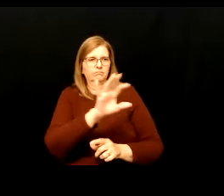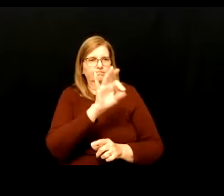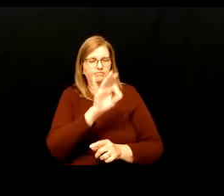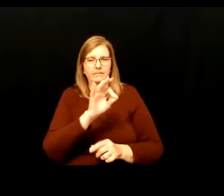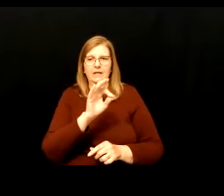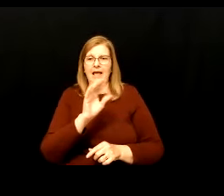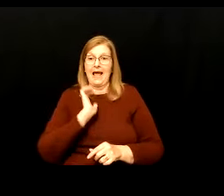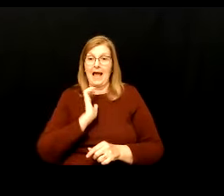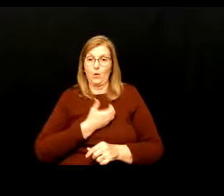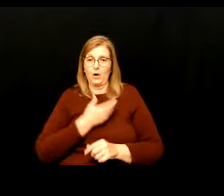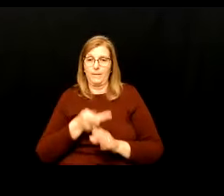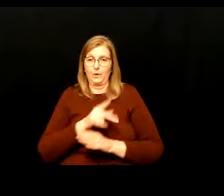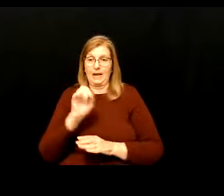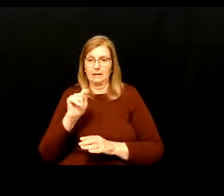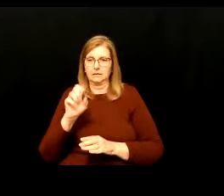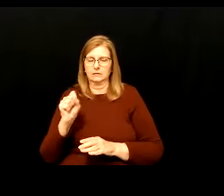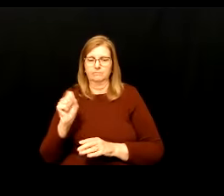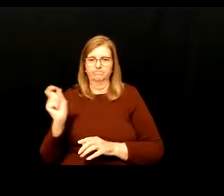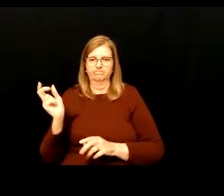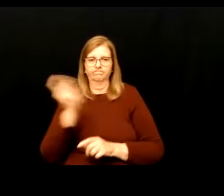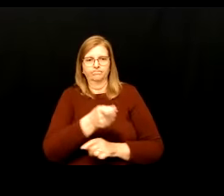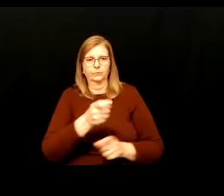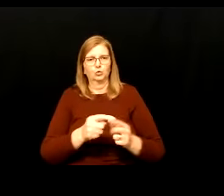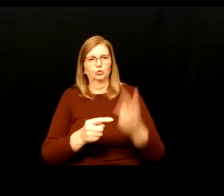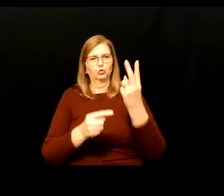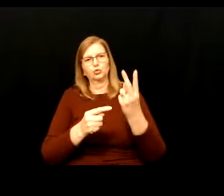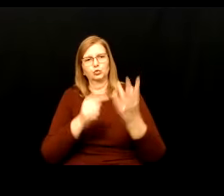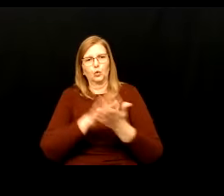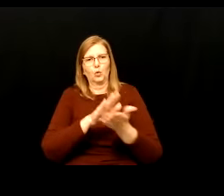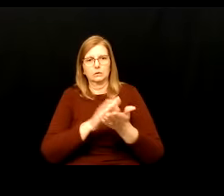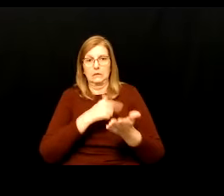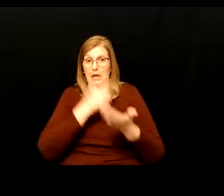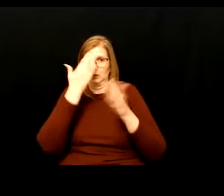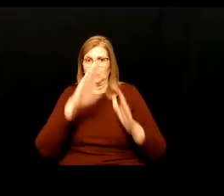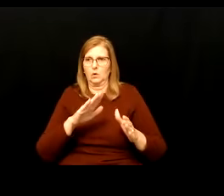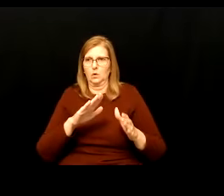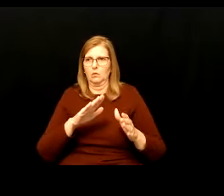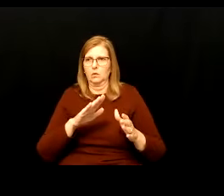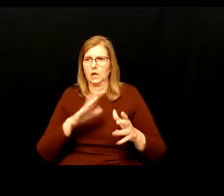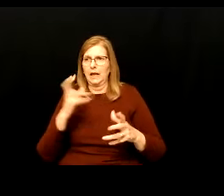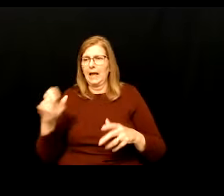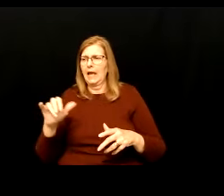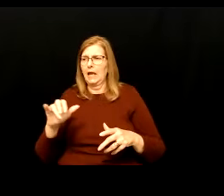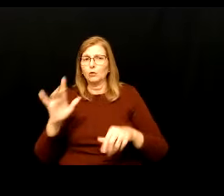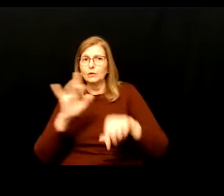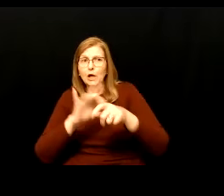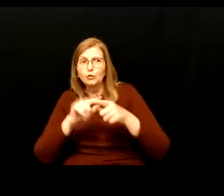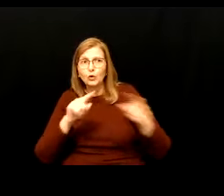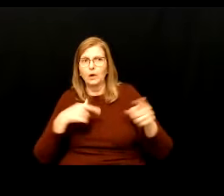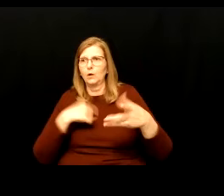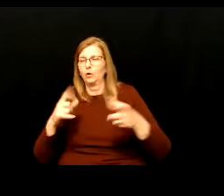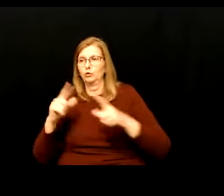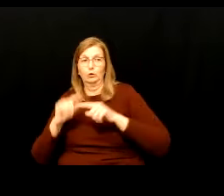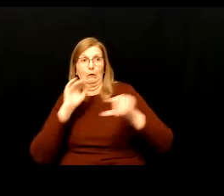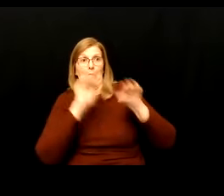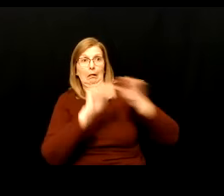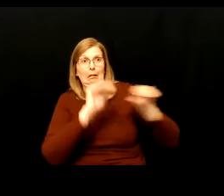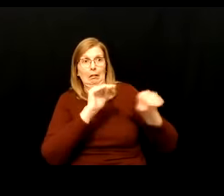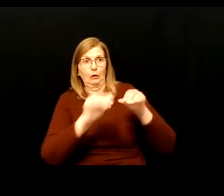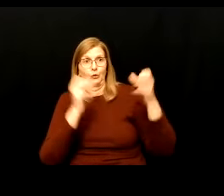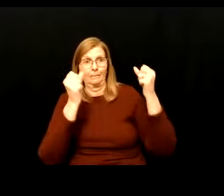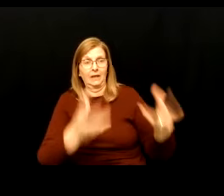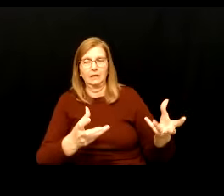to a couple of schools. I didn't know if it was something that's like, hey, reach out to her. I don't want to overwhelm her with,